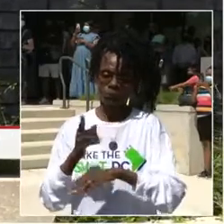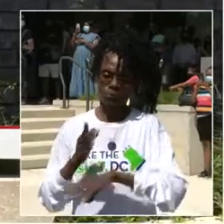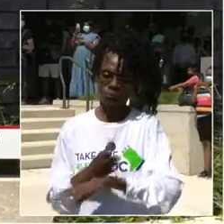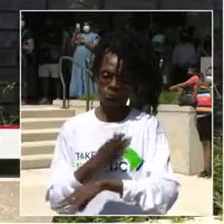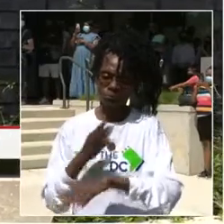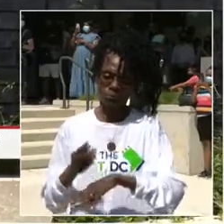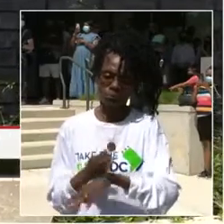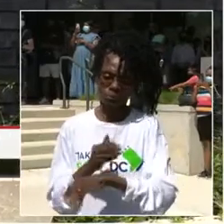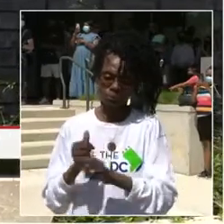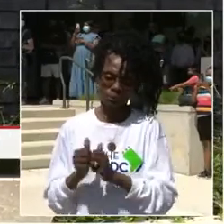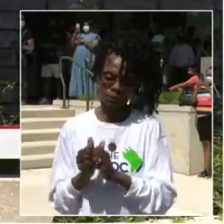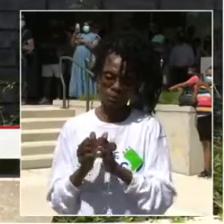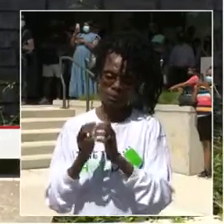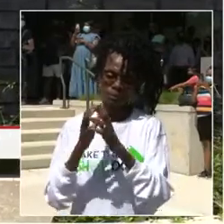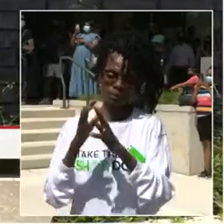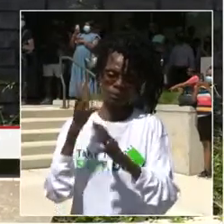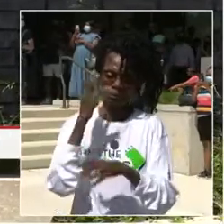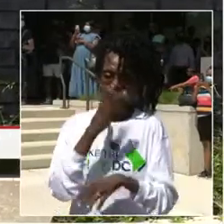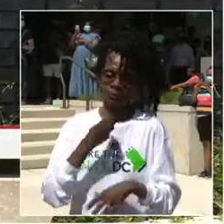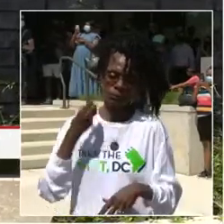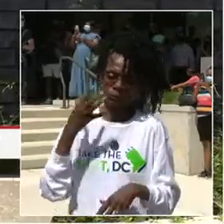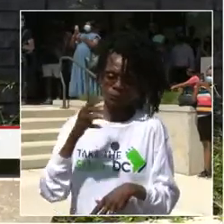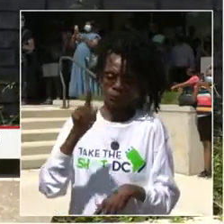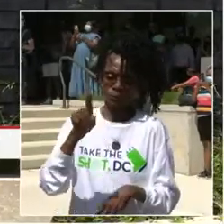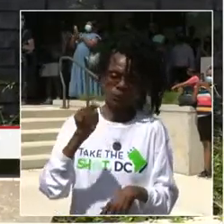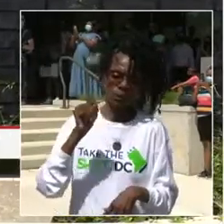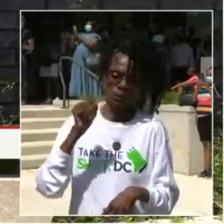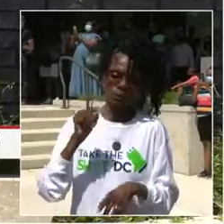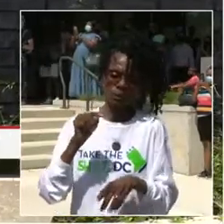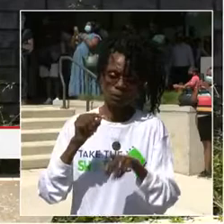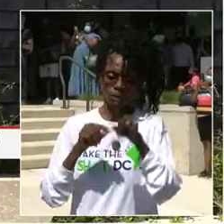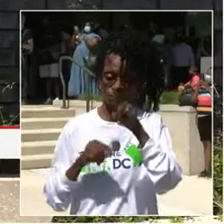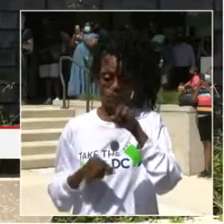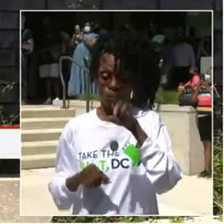beautiful $135 million facility,